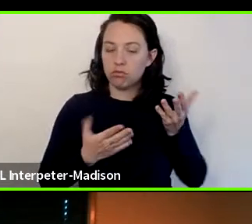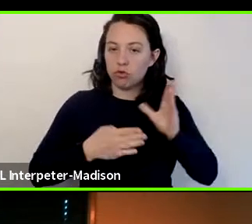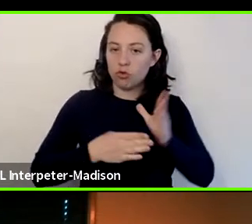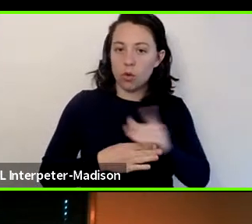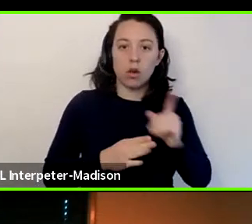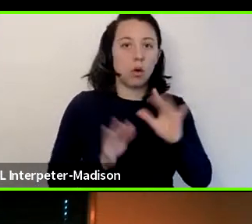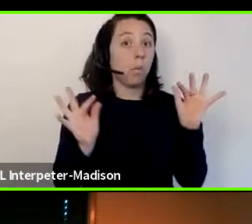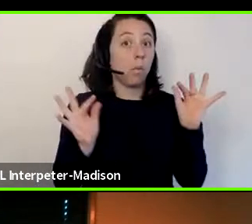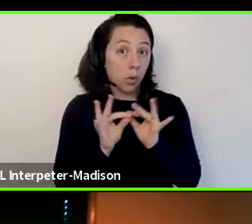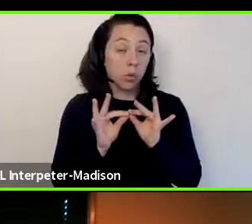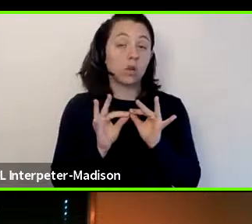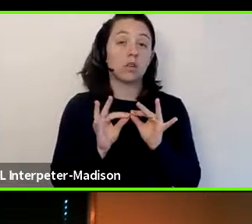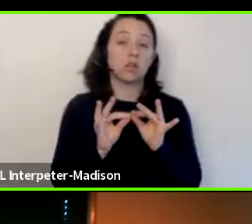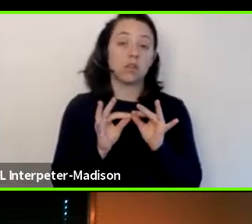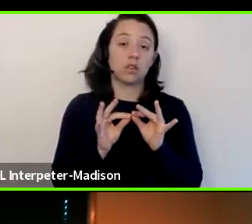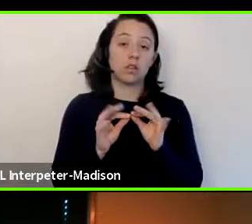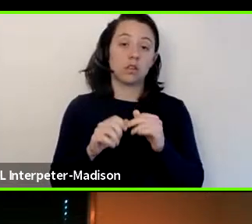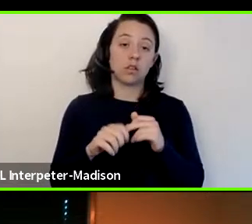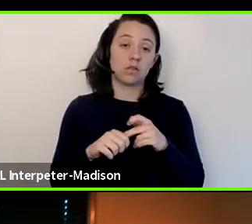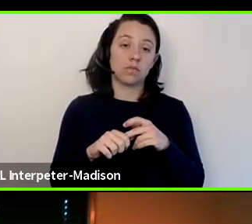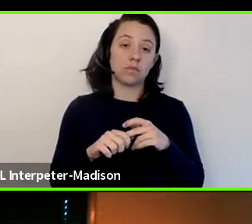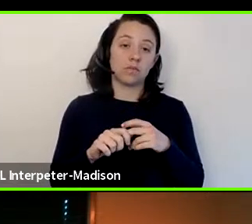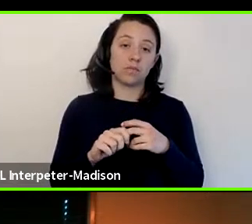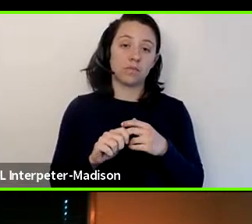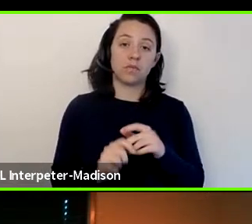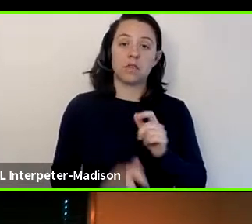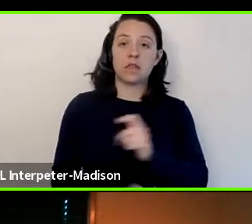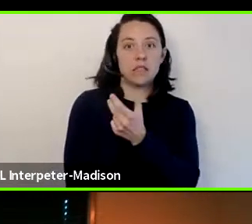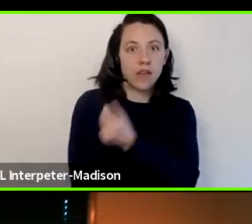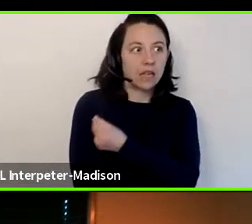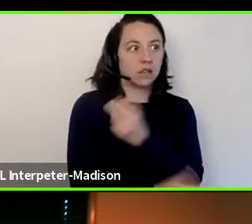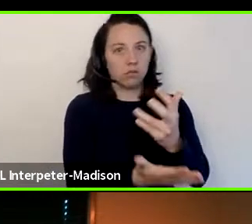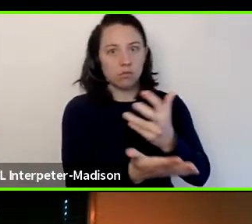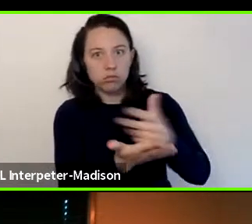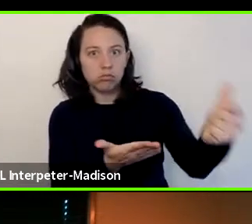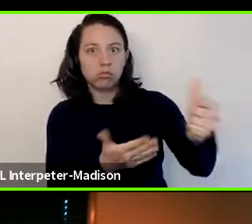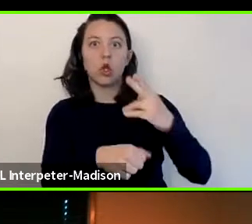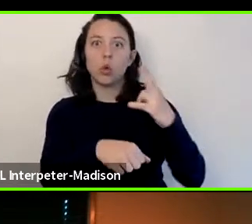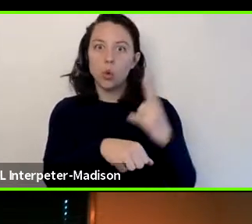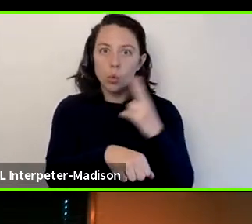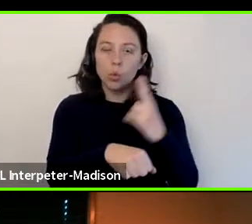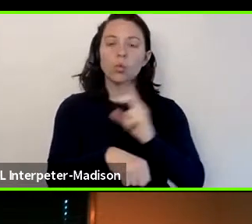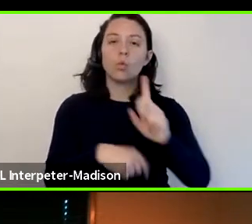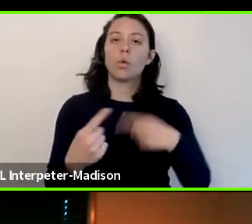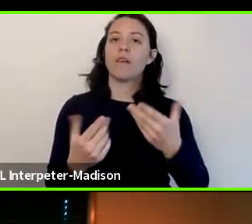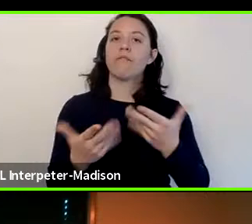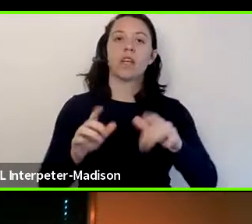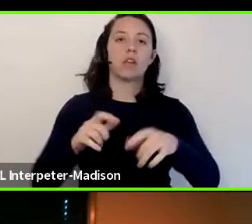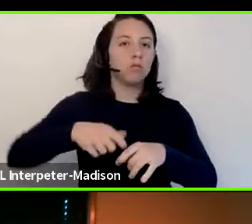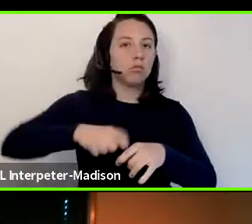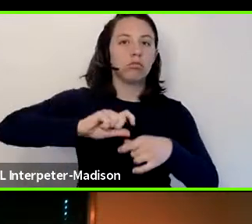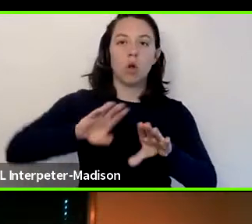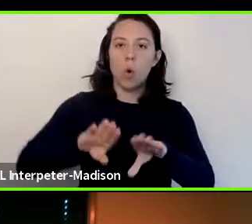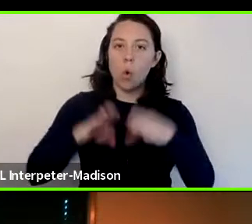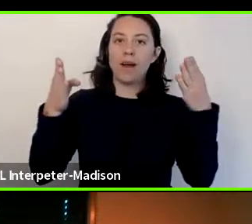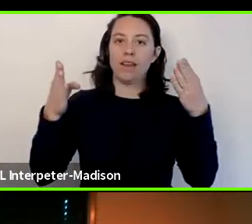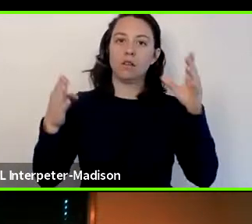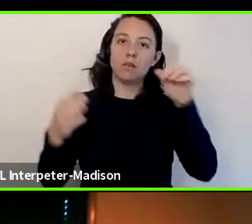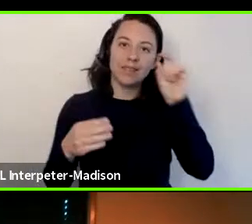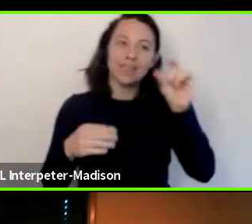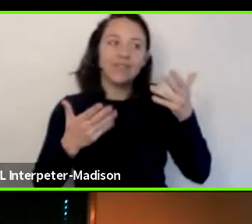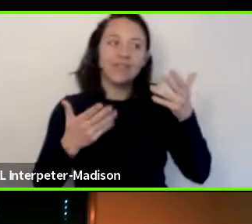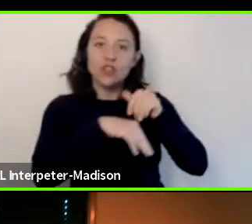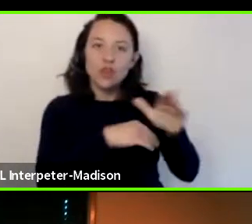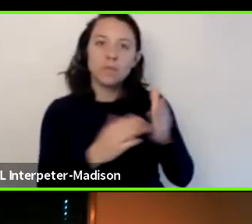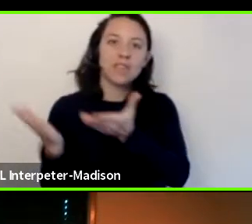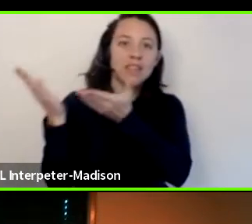that these vaccines get used after they've been opened, after they've been shipped, delivered, and thawed, and they have to be